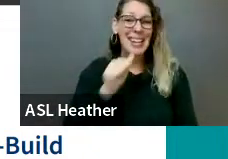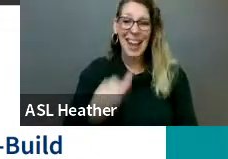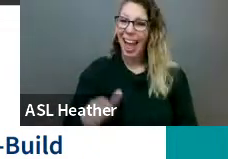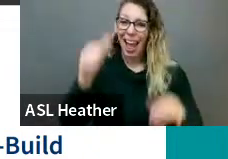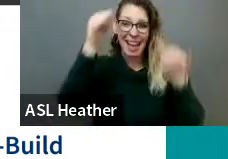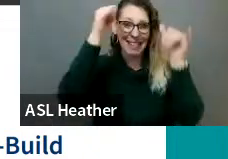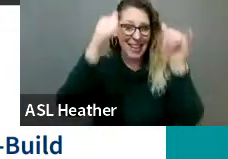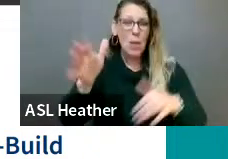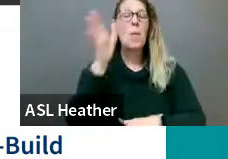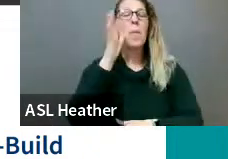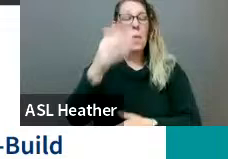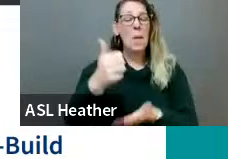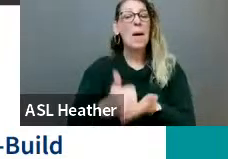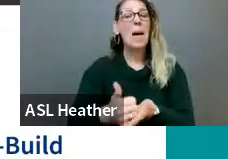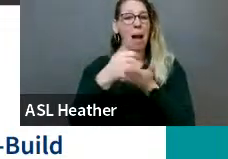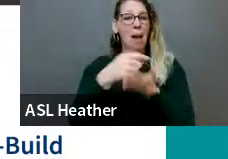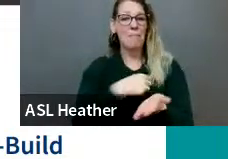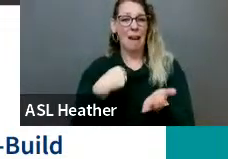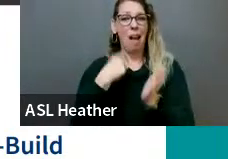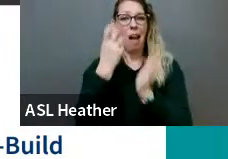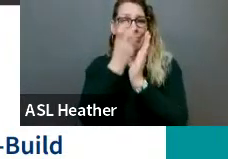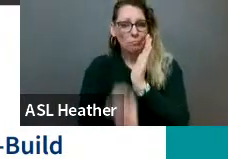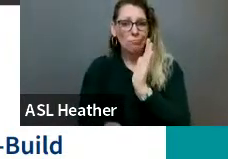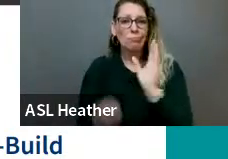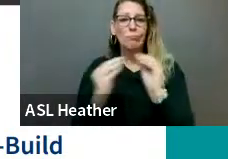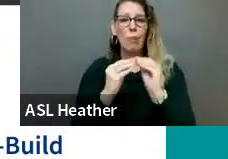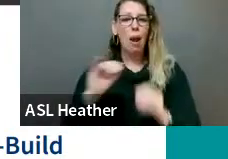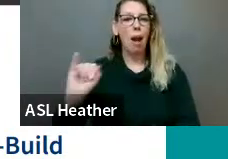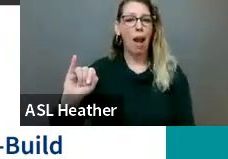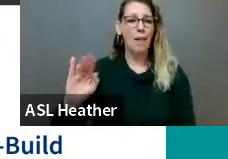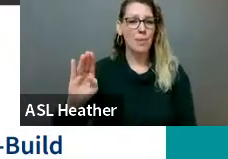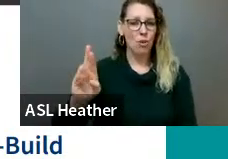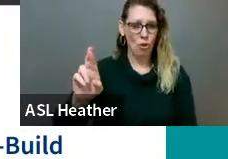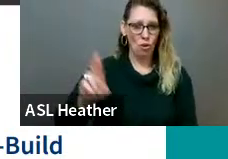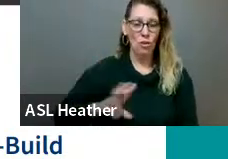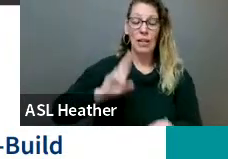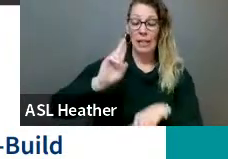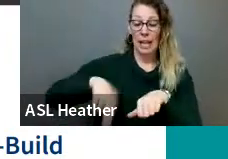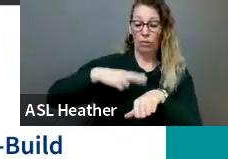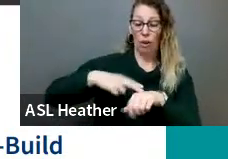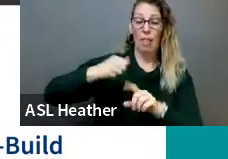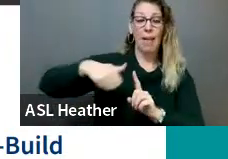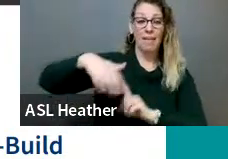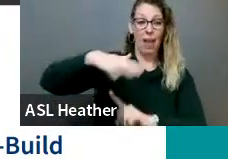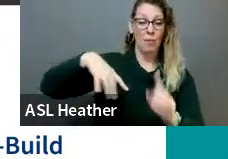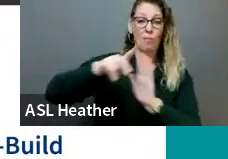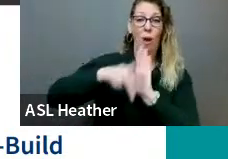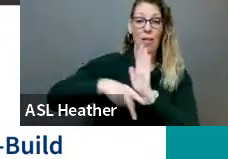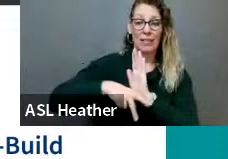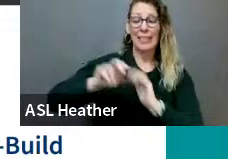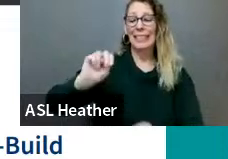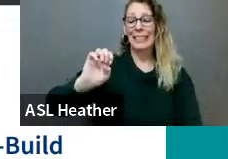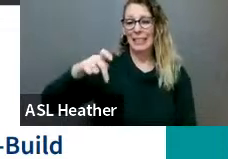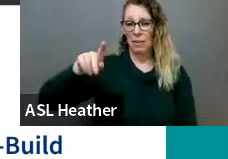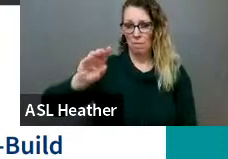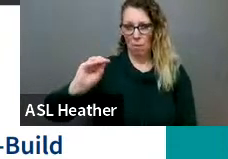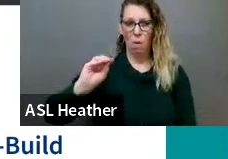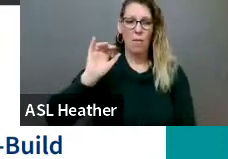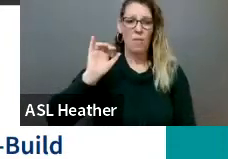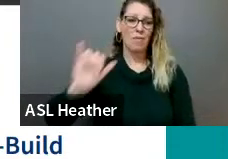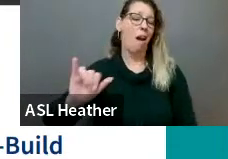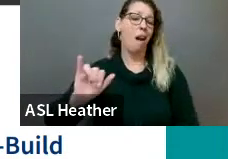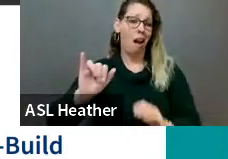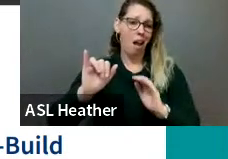us dive into IBR. So the National Environmental Policy Act, or NEPA, was passed in